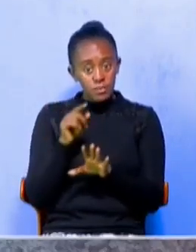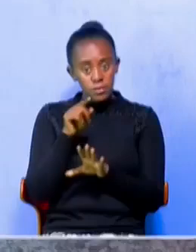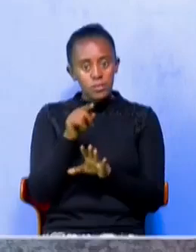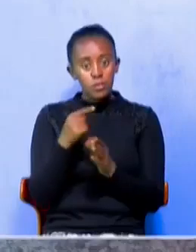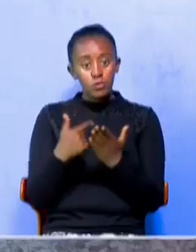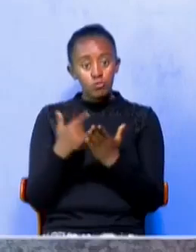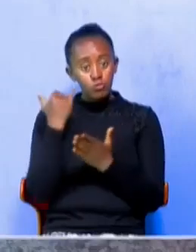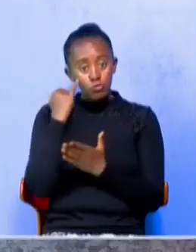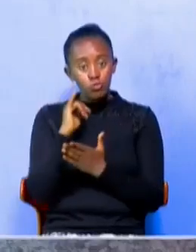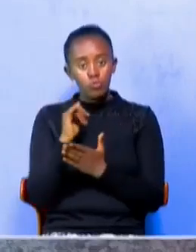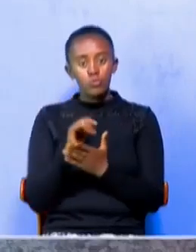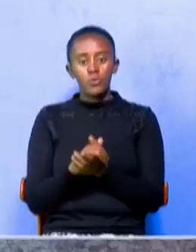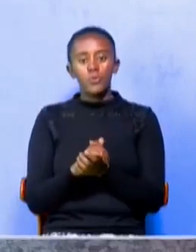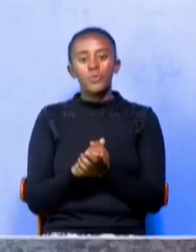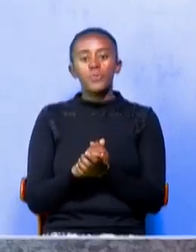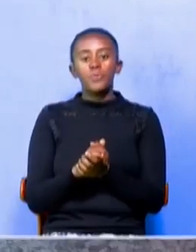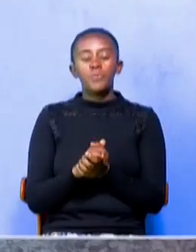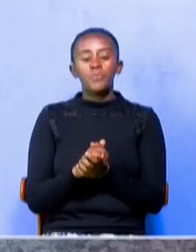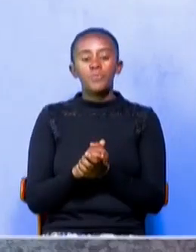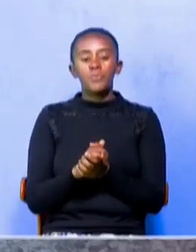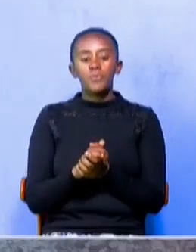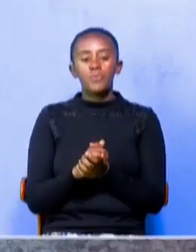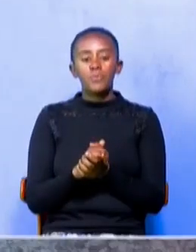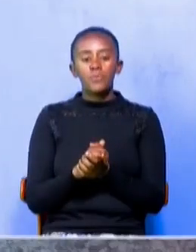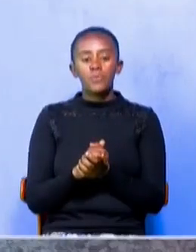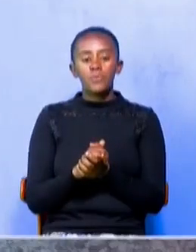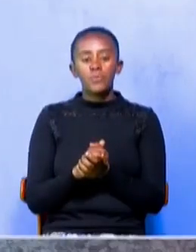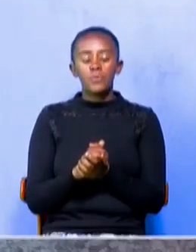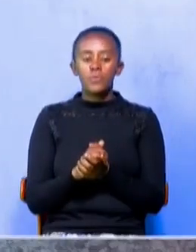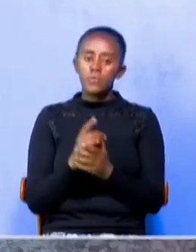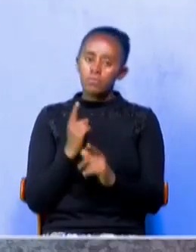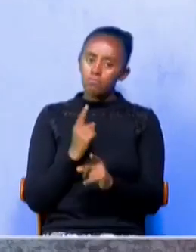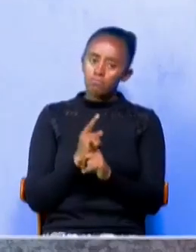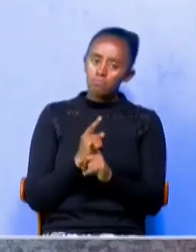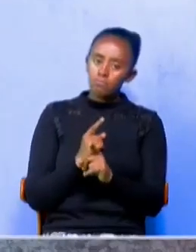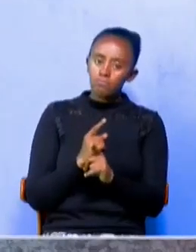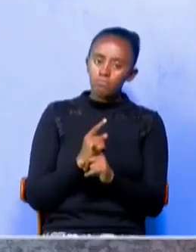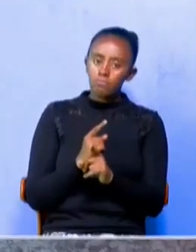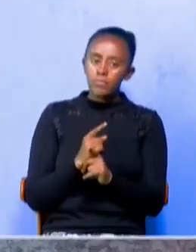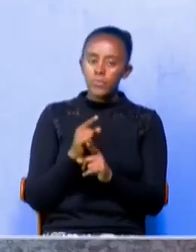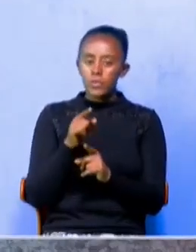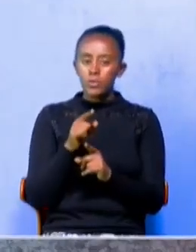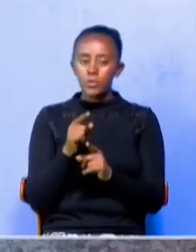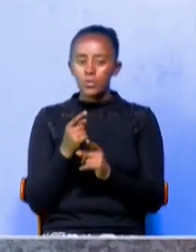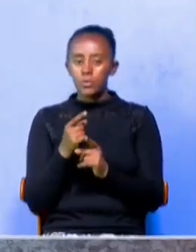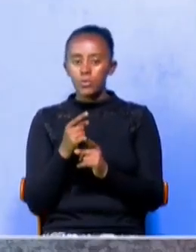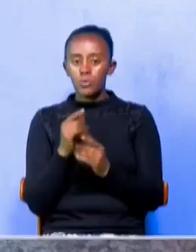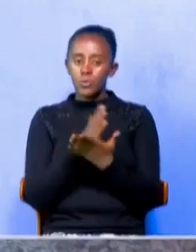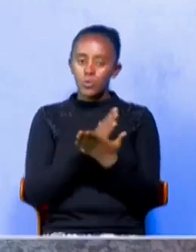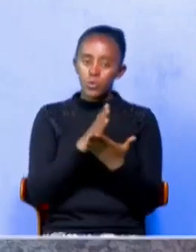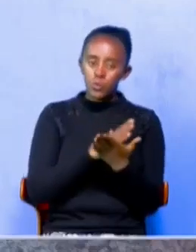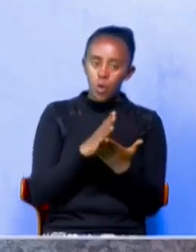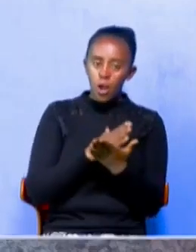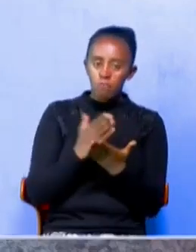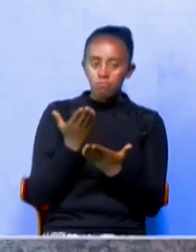issue, I would like just to check and share your